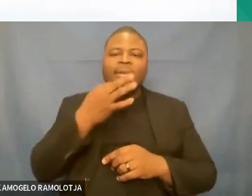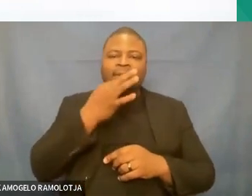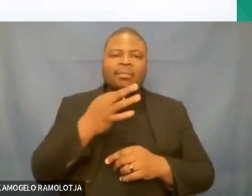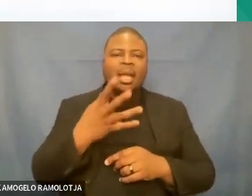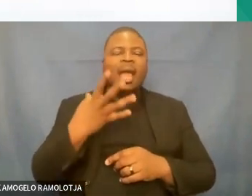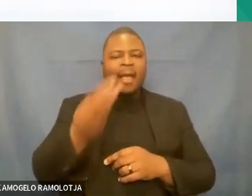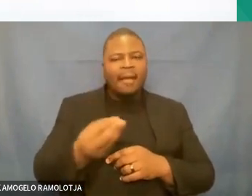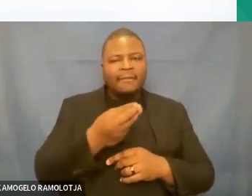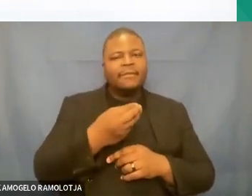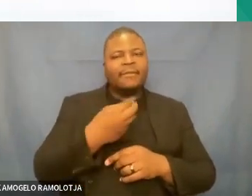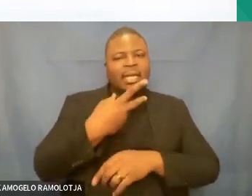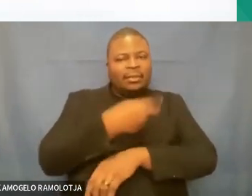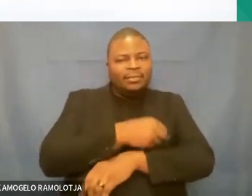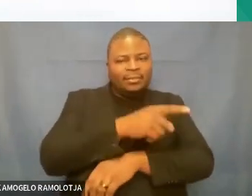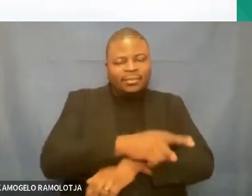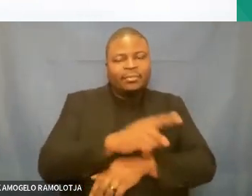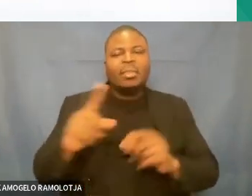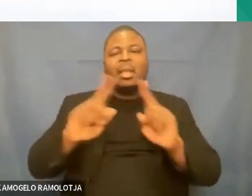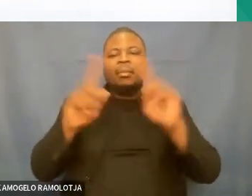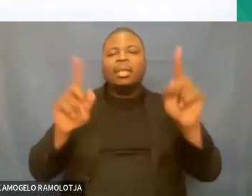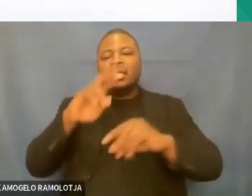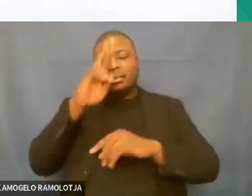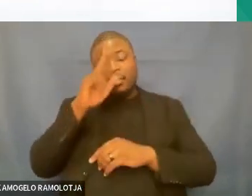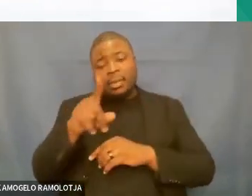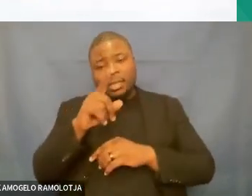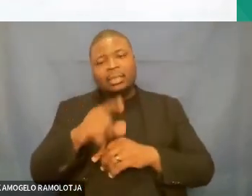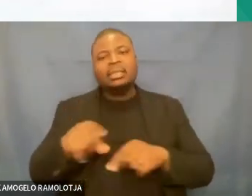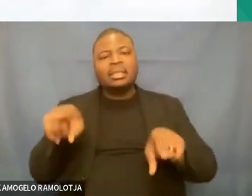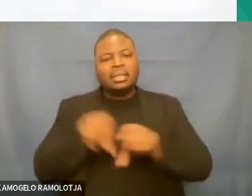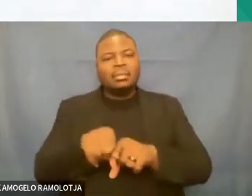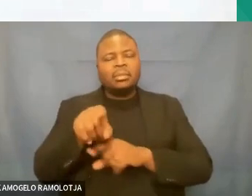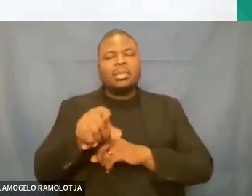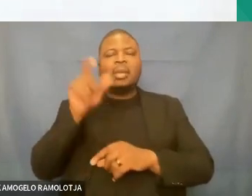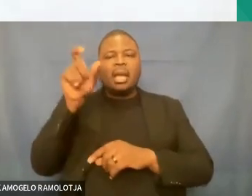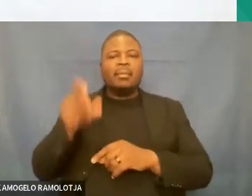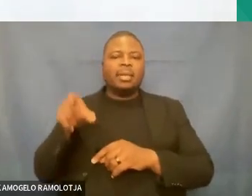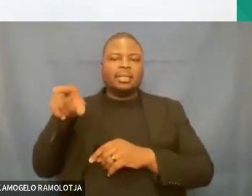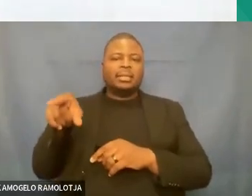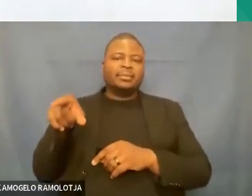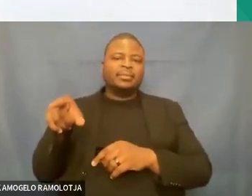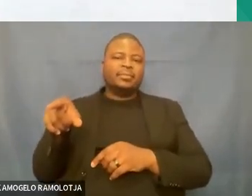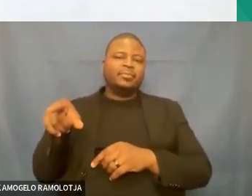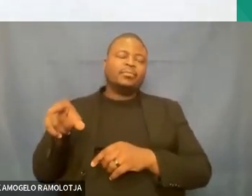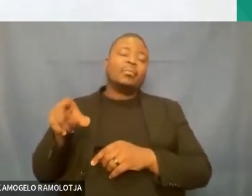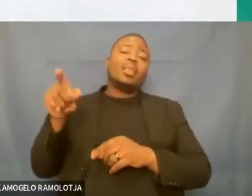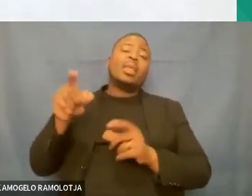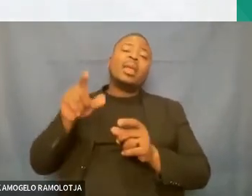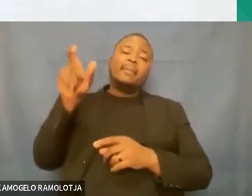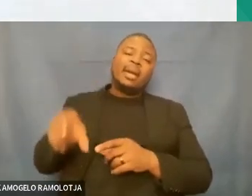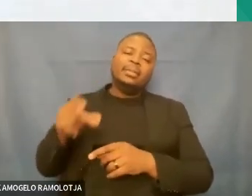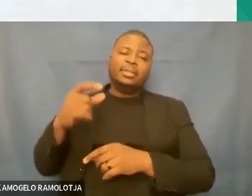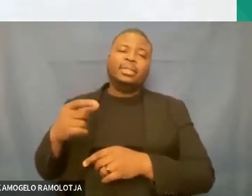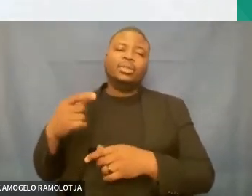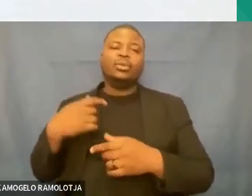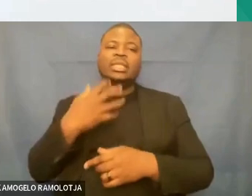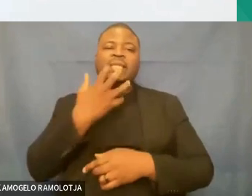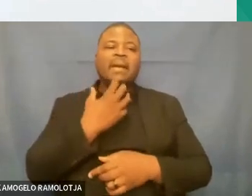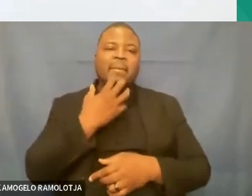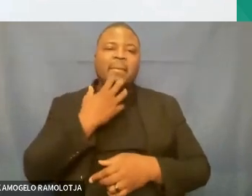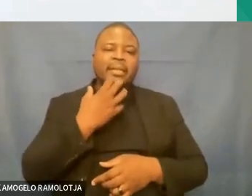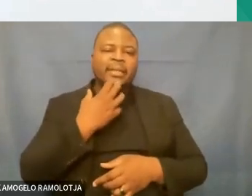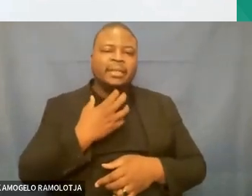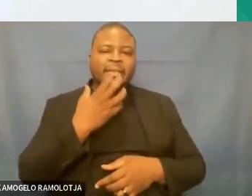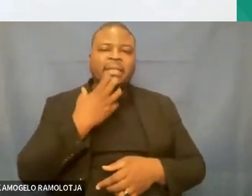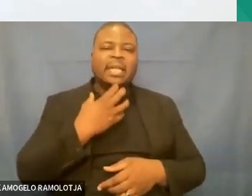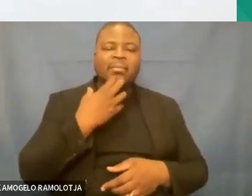for example, can also have clean needles on them. But the police is obviously stigmatizing them, sees them with